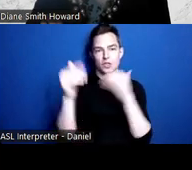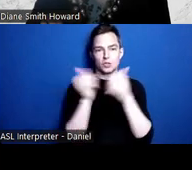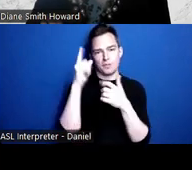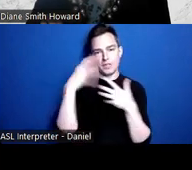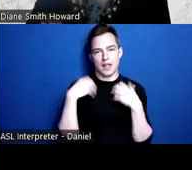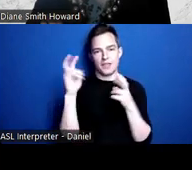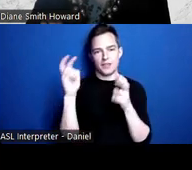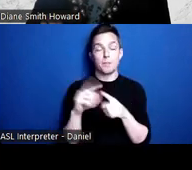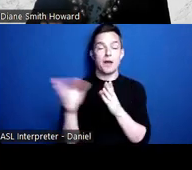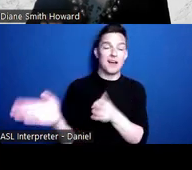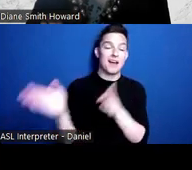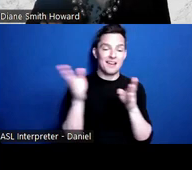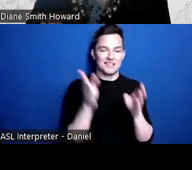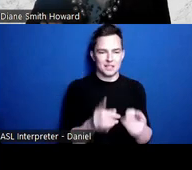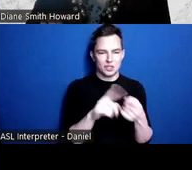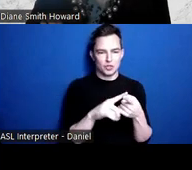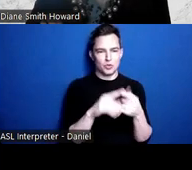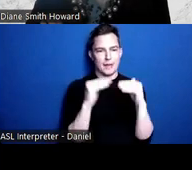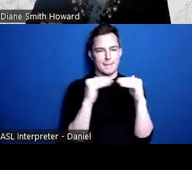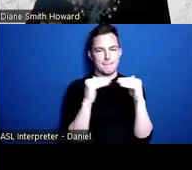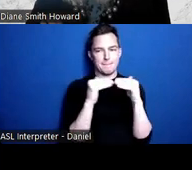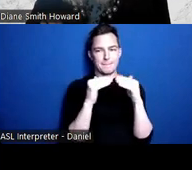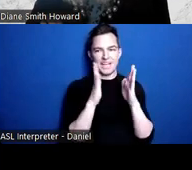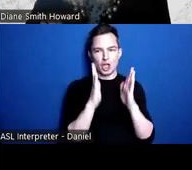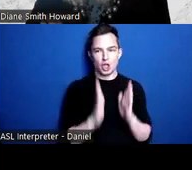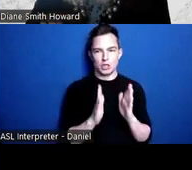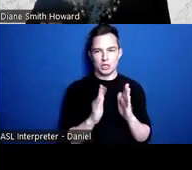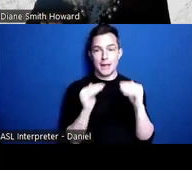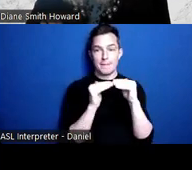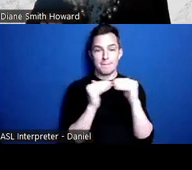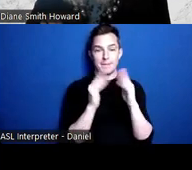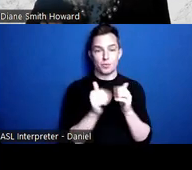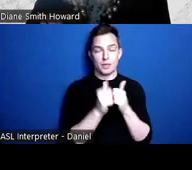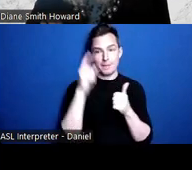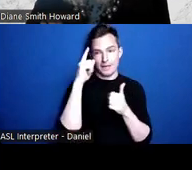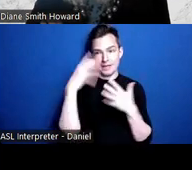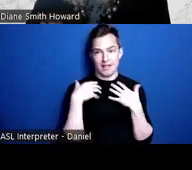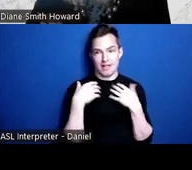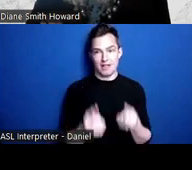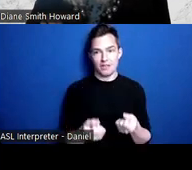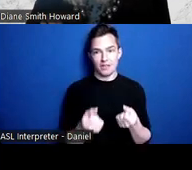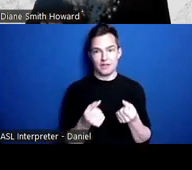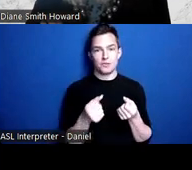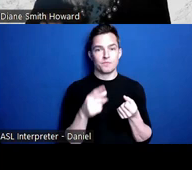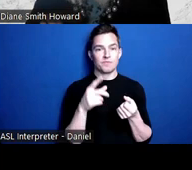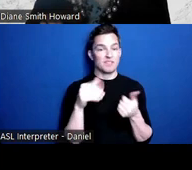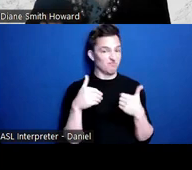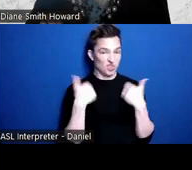down to peers and peers with mental health needs in adolescence,